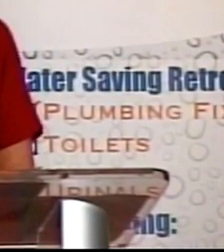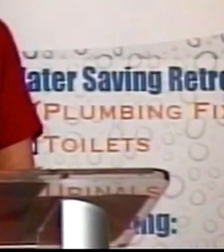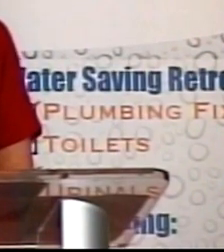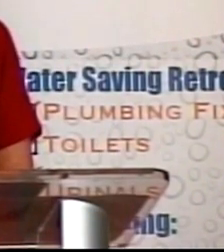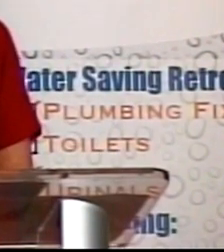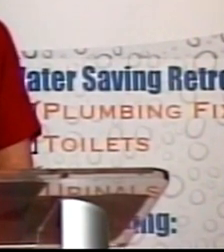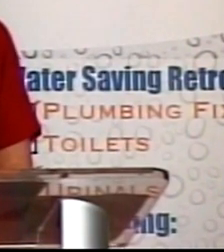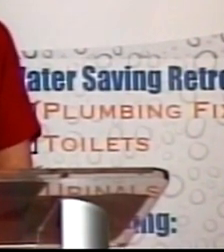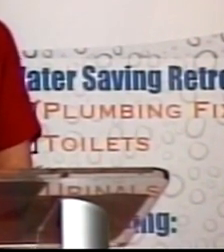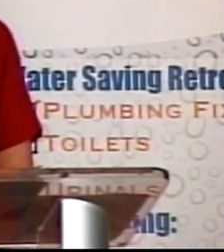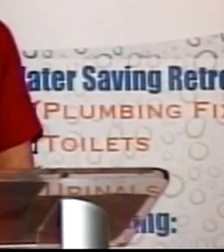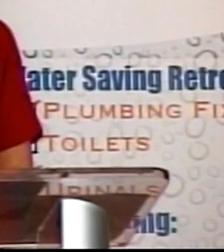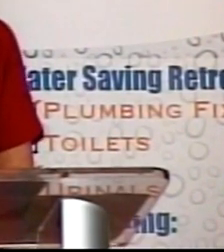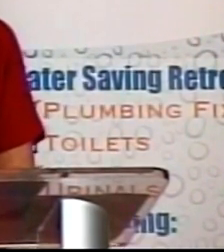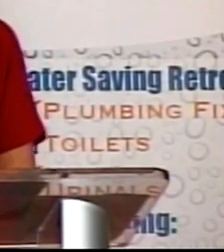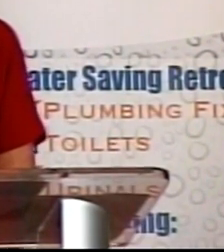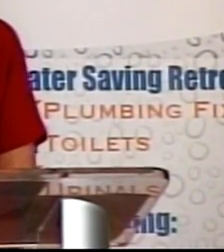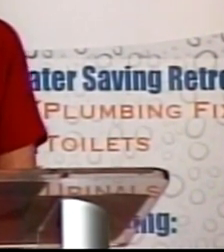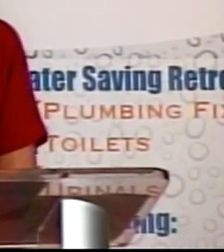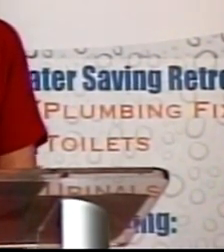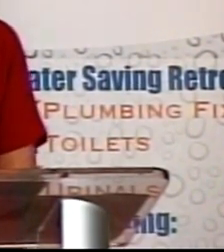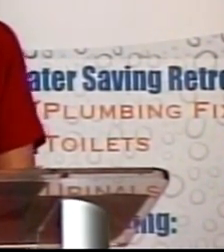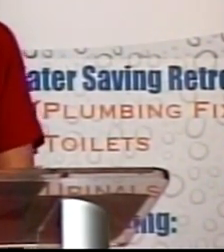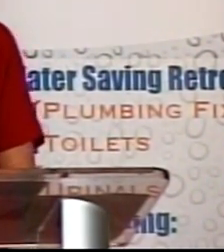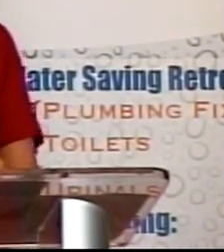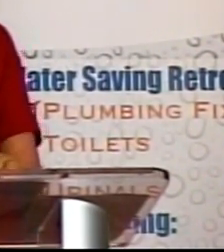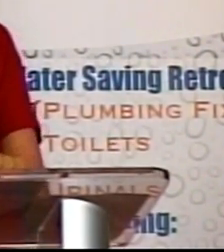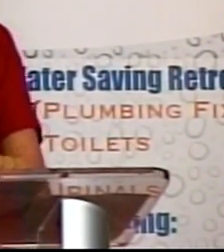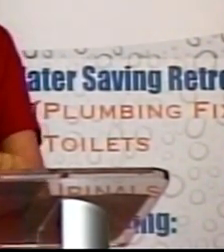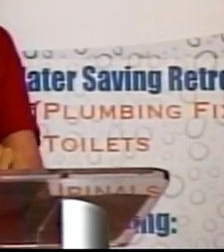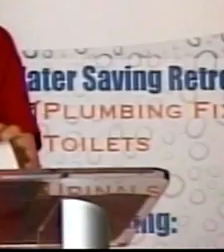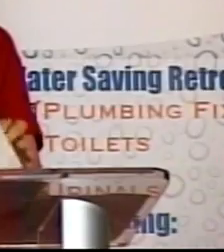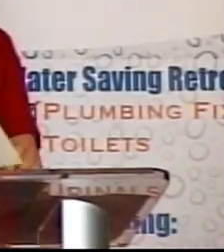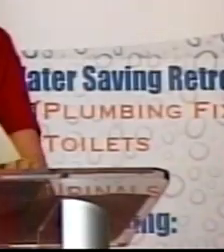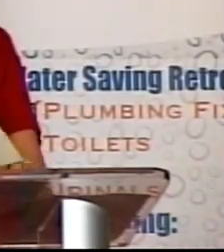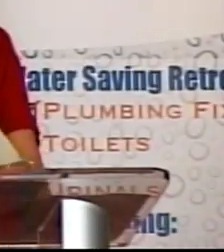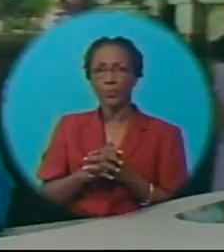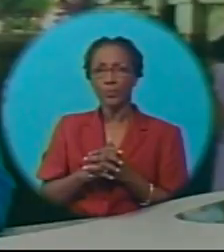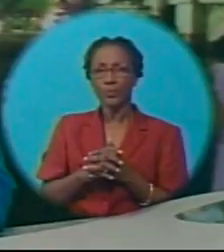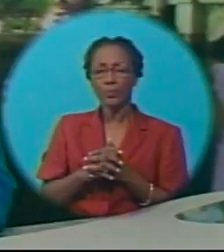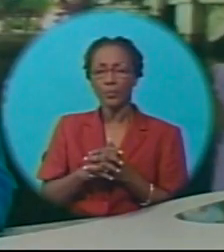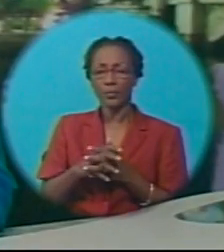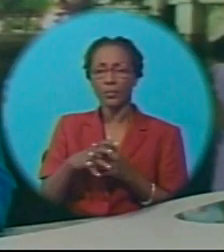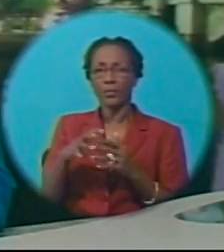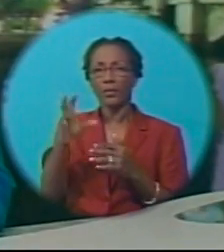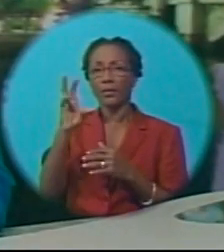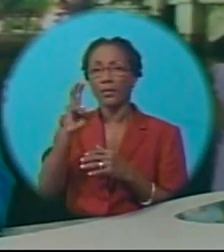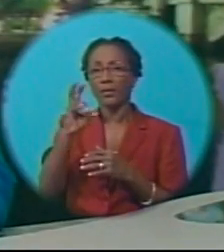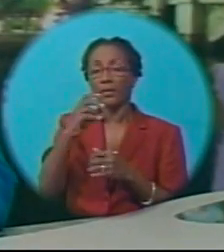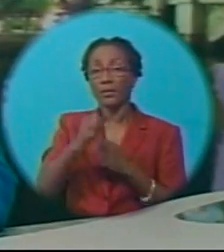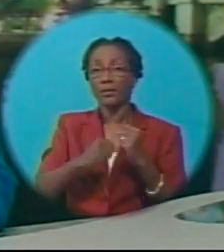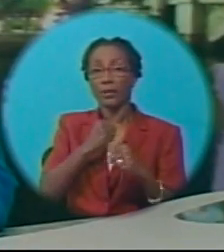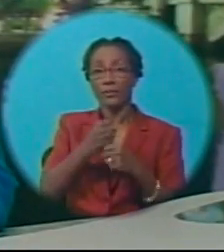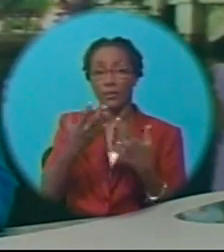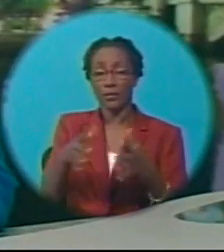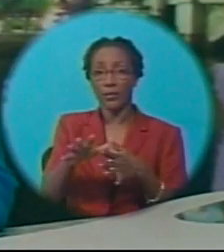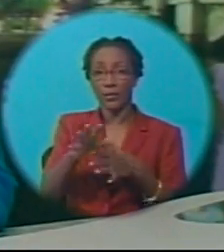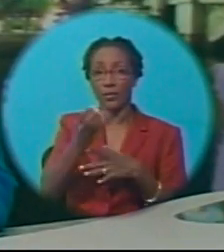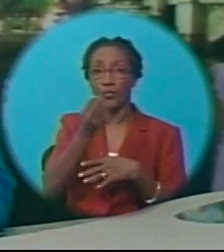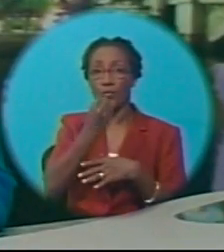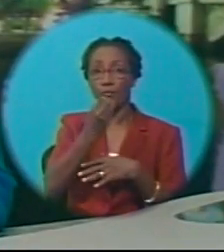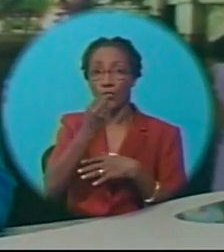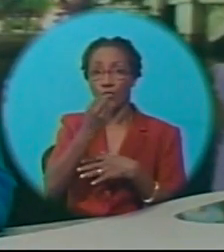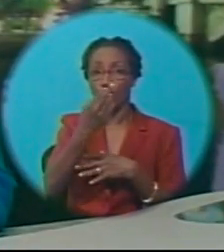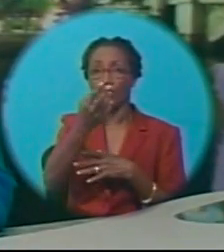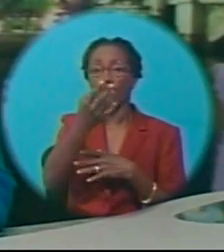farmers and for produce that you will be able to purchase for your operation. After 7 years, the Food, Rum and